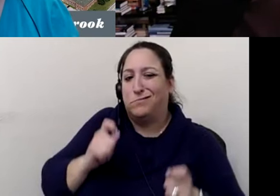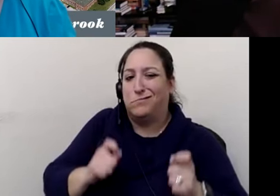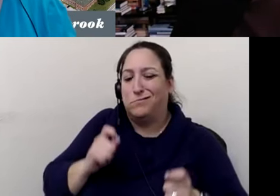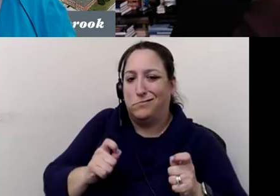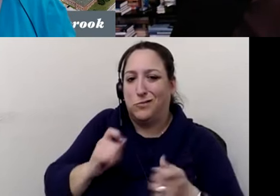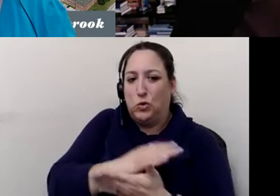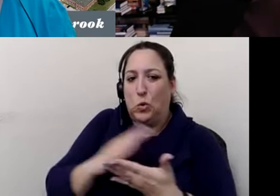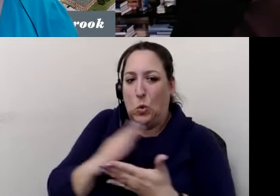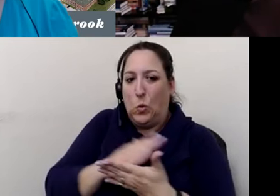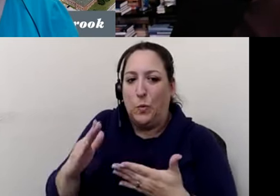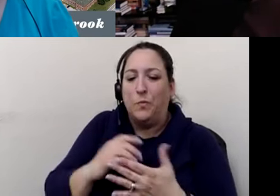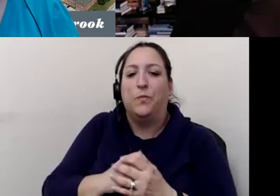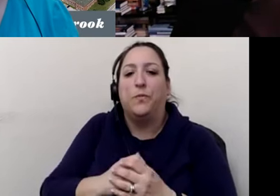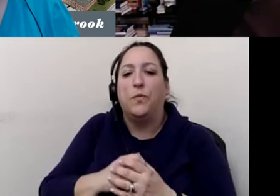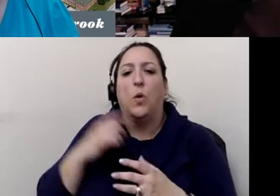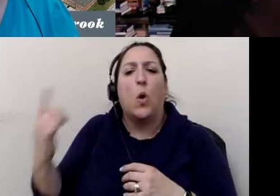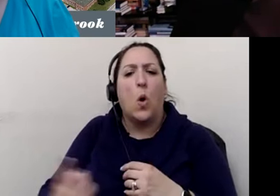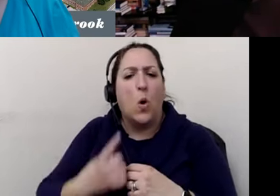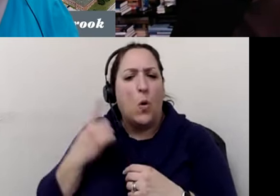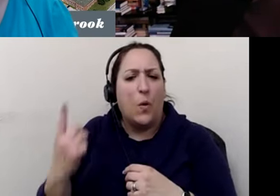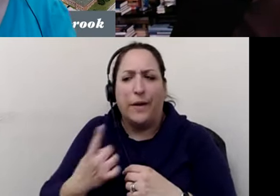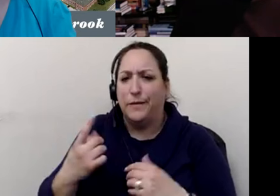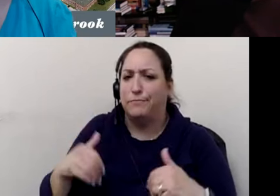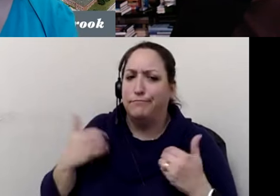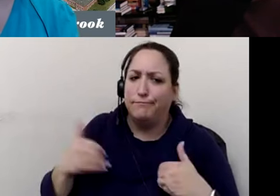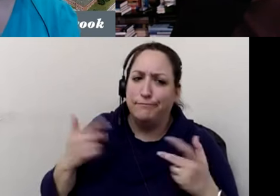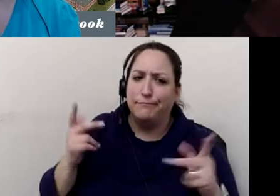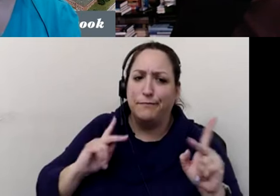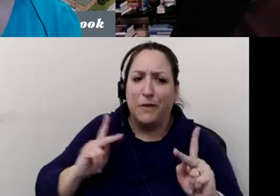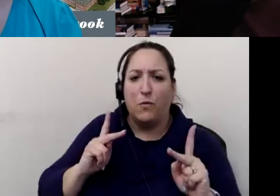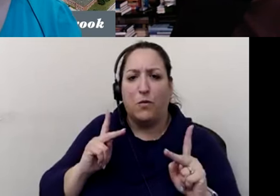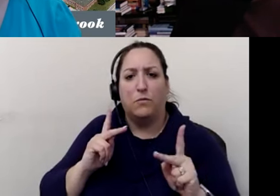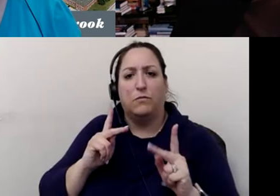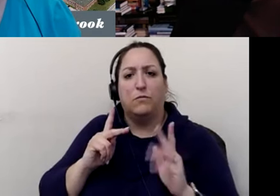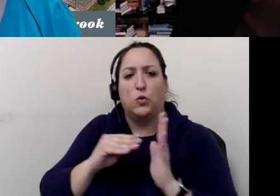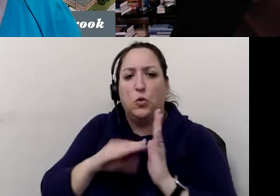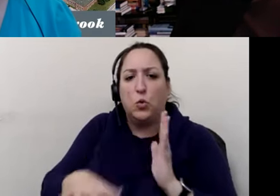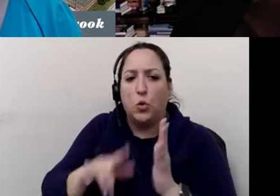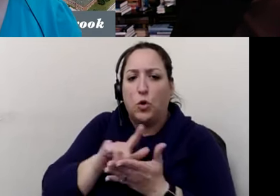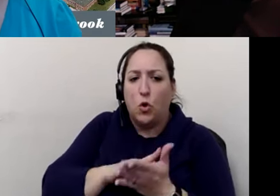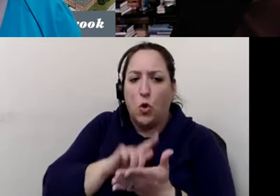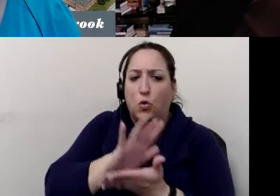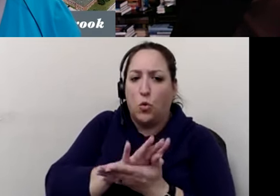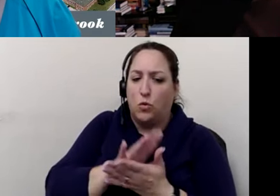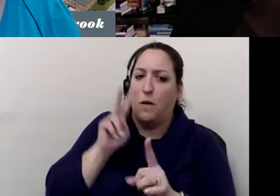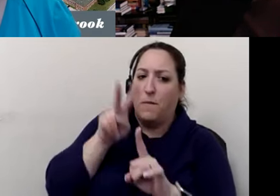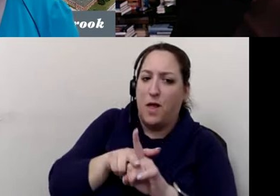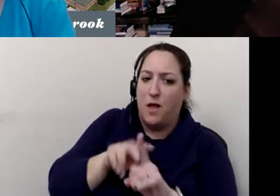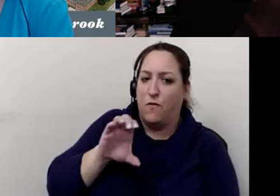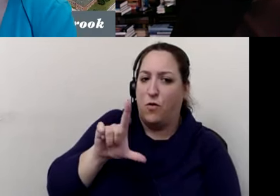guardianship. Always, you know, young people in law school should apply for